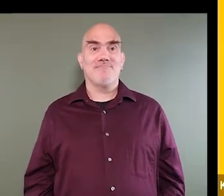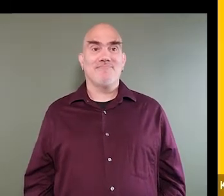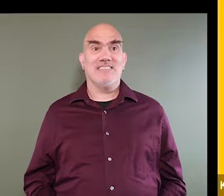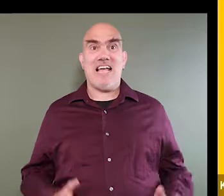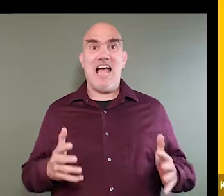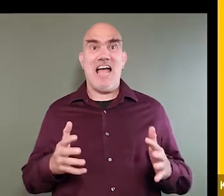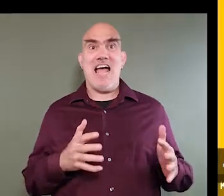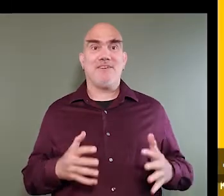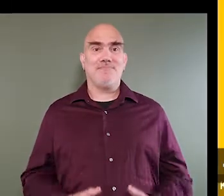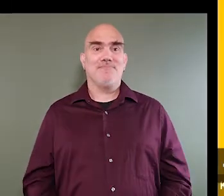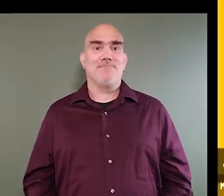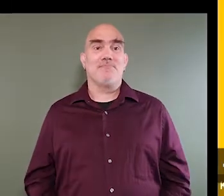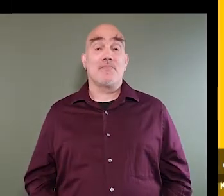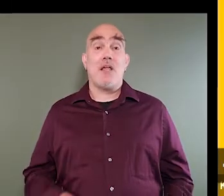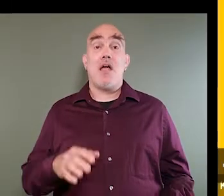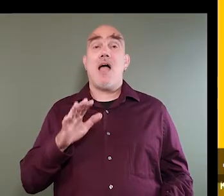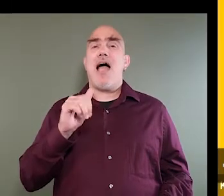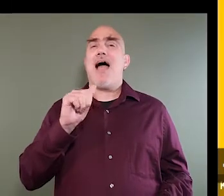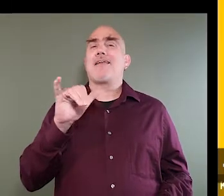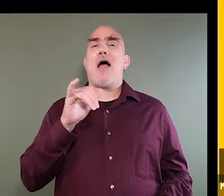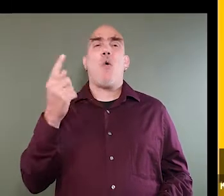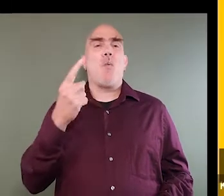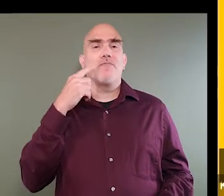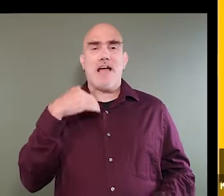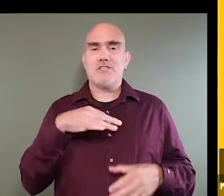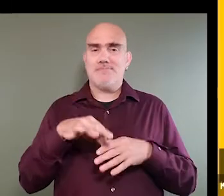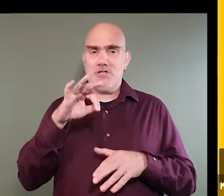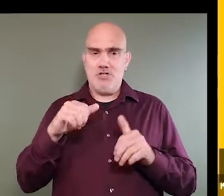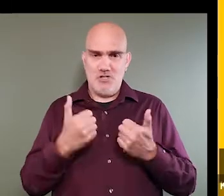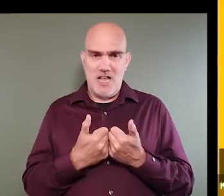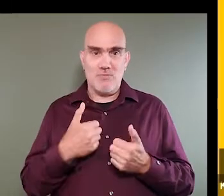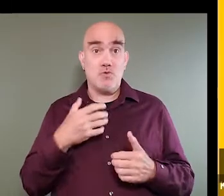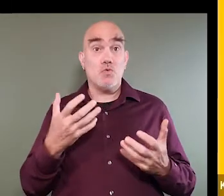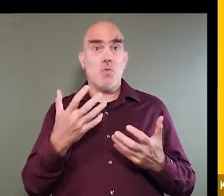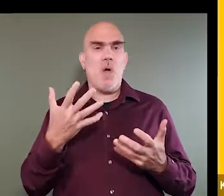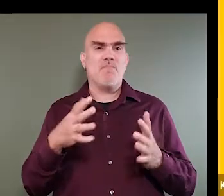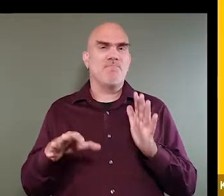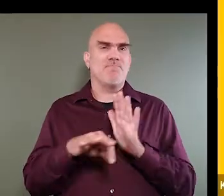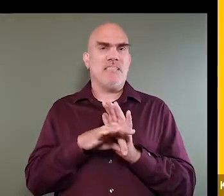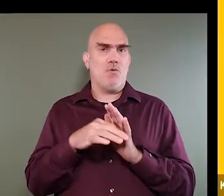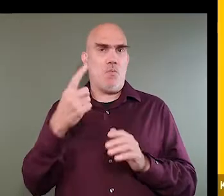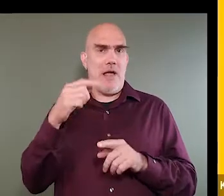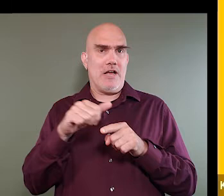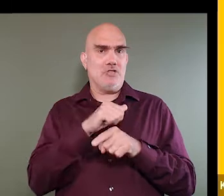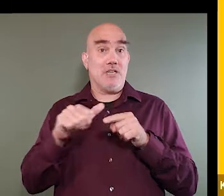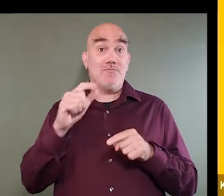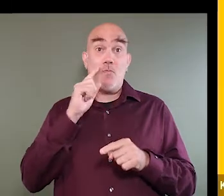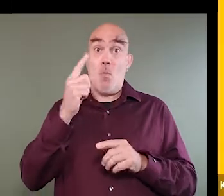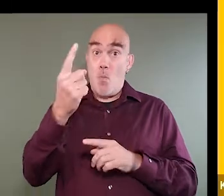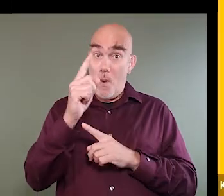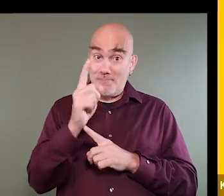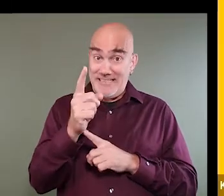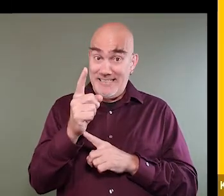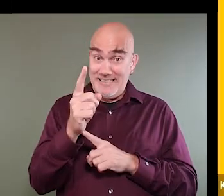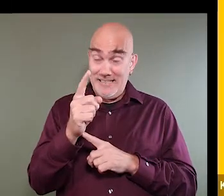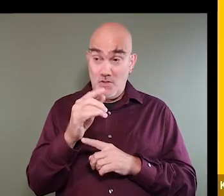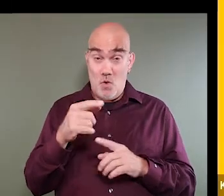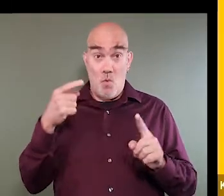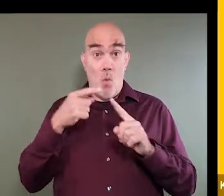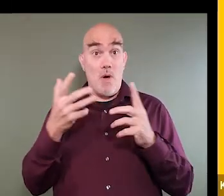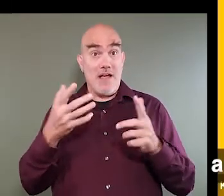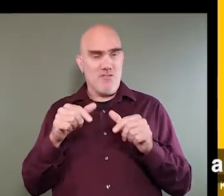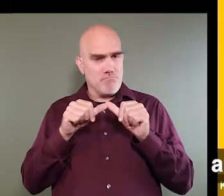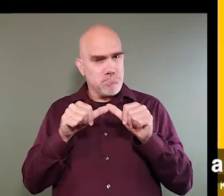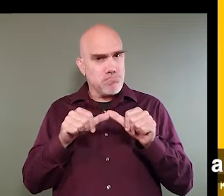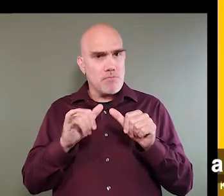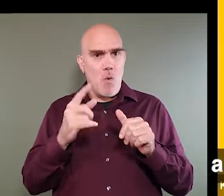Woo! And as always, for our spirit challenge, we're going to be doing this selected exercise for 1 full minute. The goal here is to keep moving through that entire